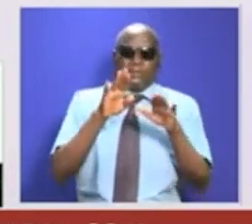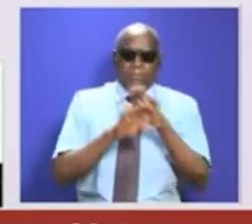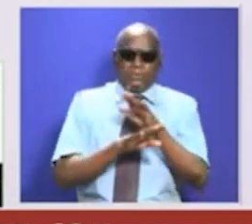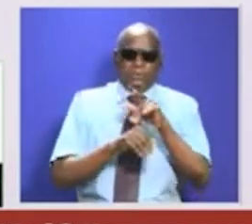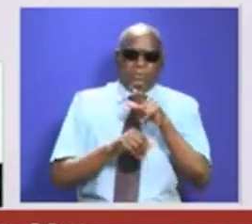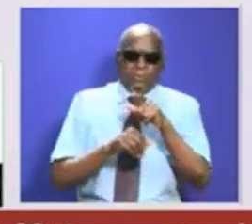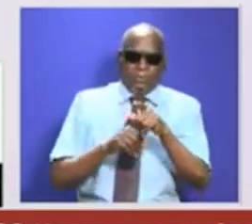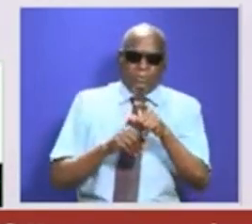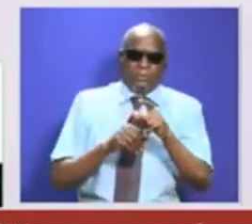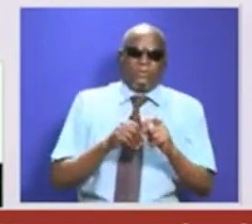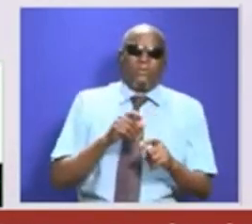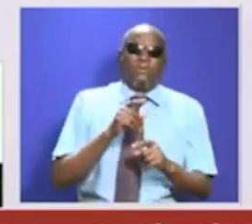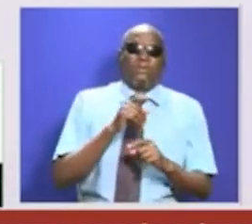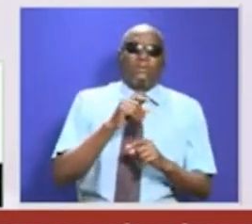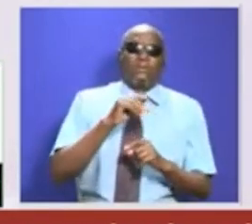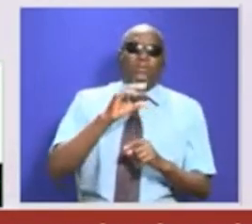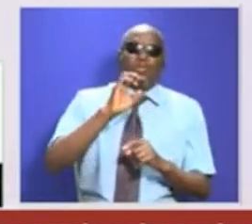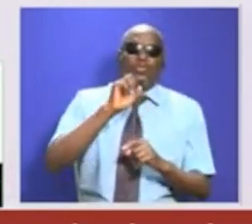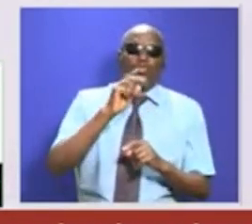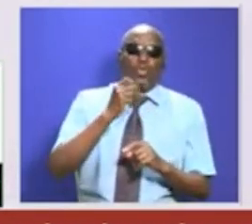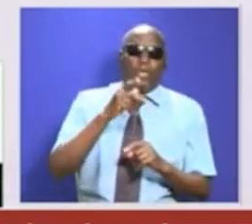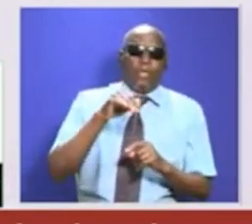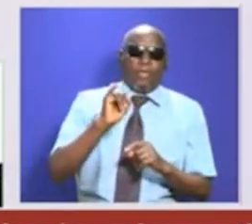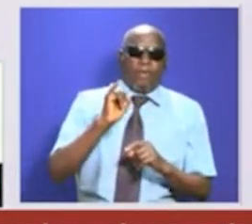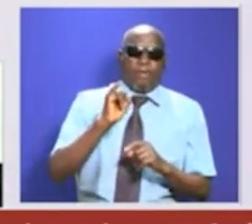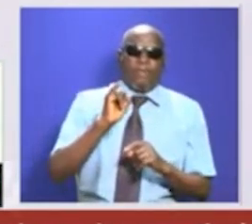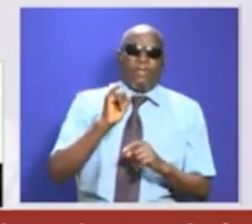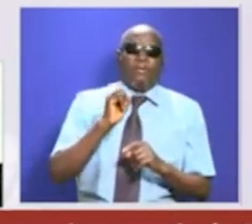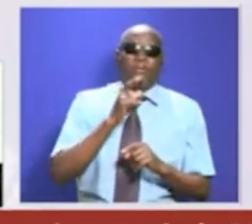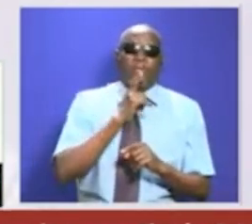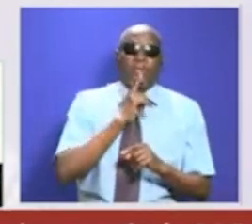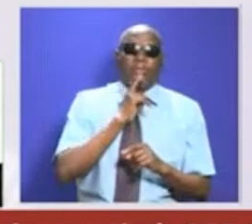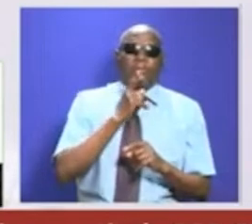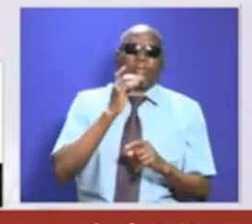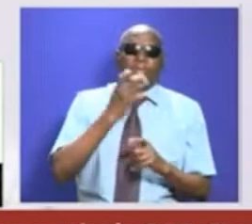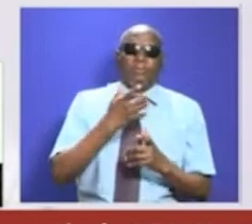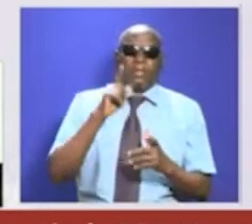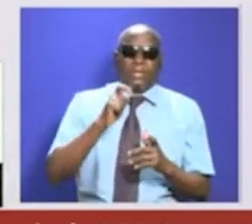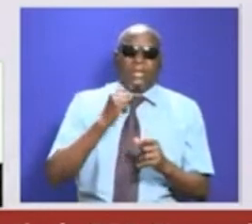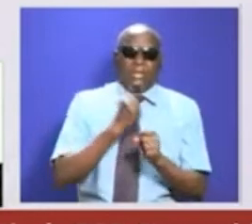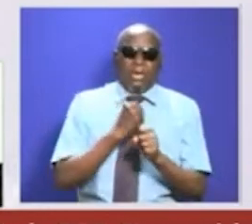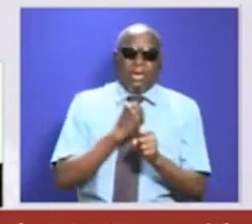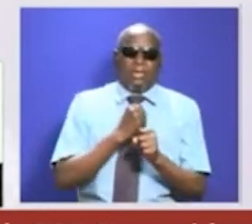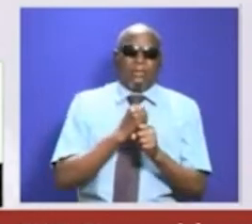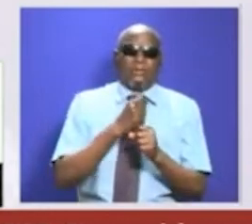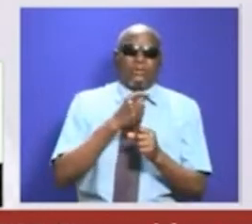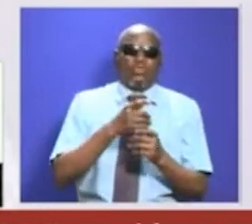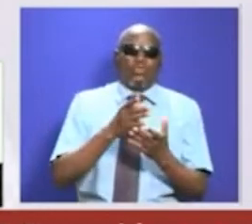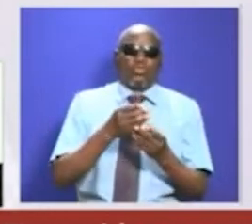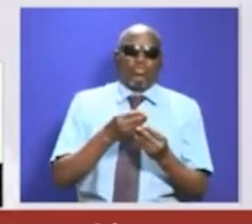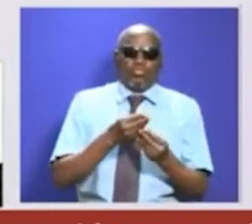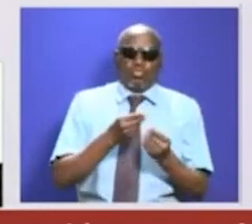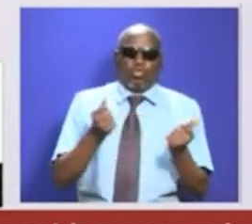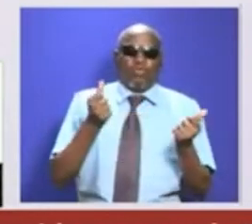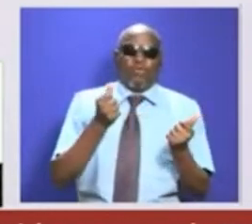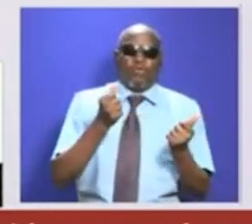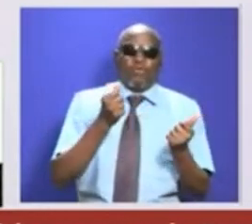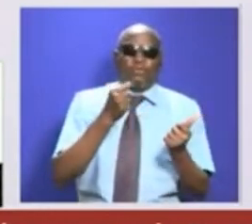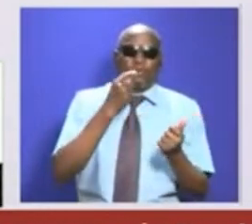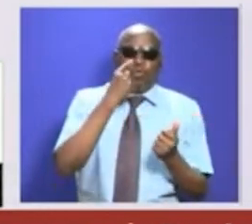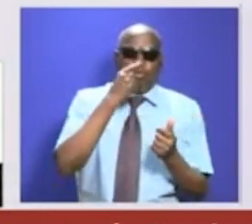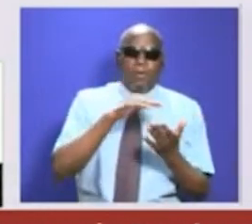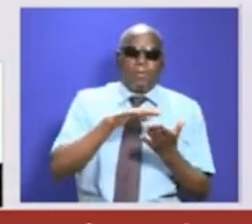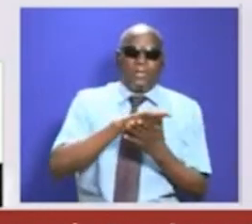that something needs to be done to address the rising cases of gender-based violence and domestic violence. GBV, I